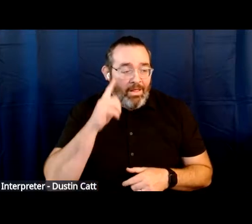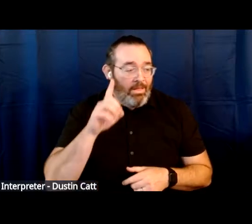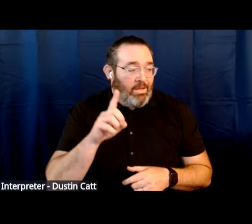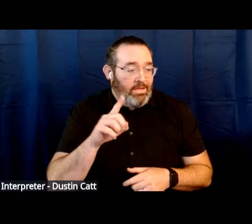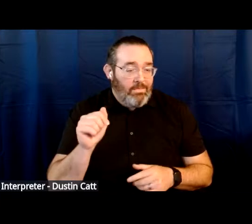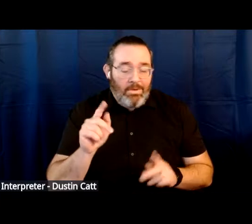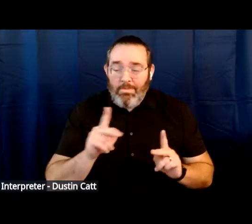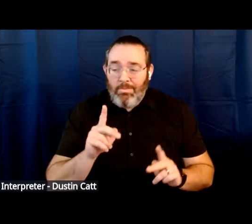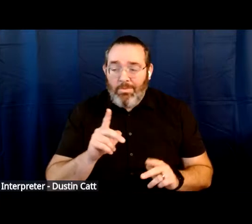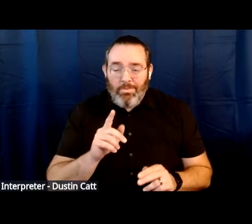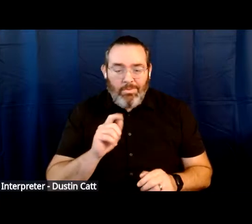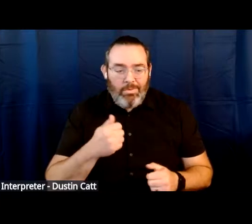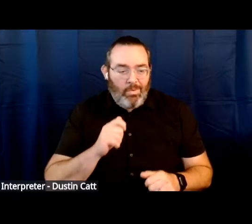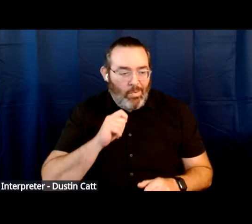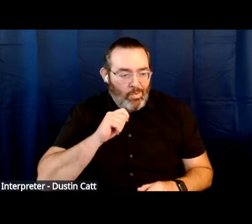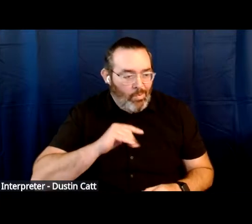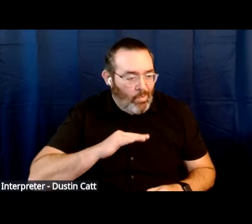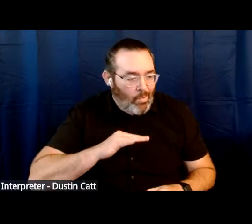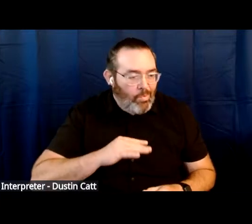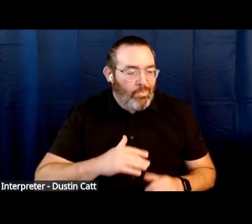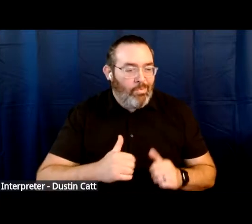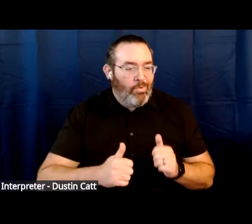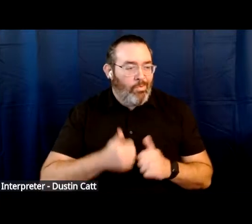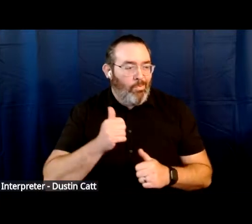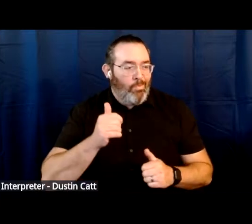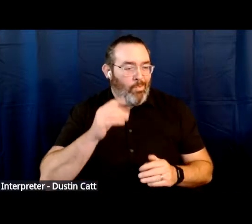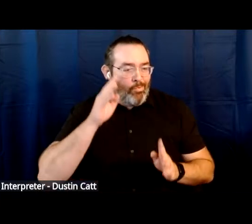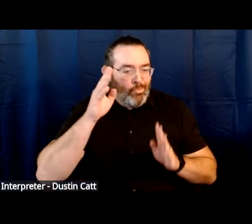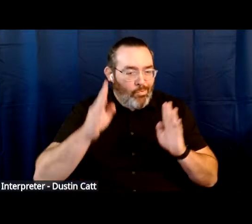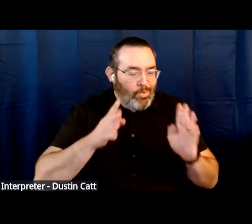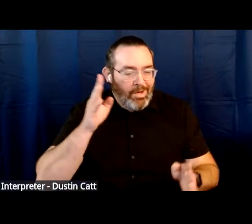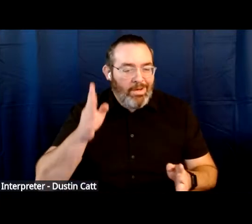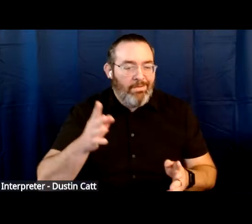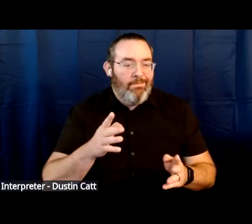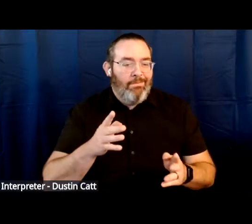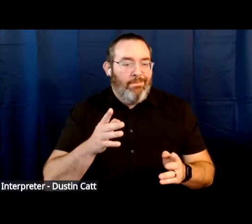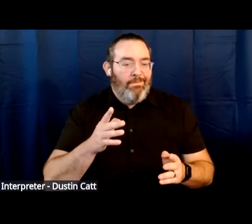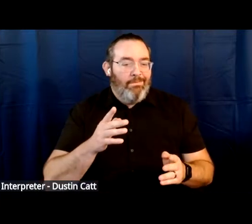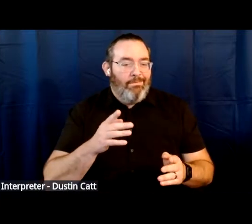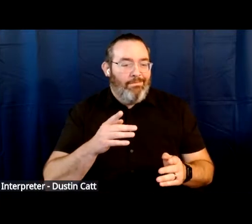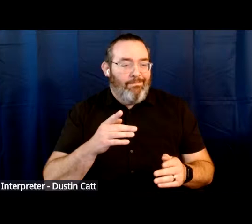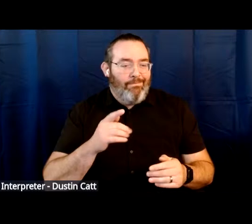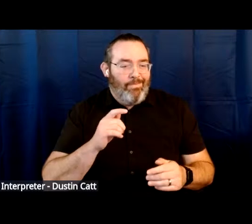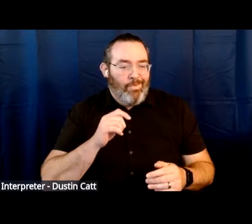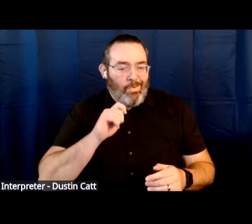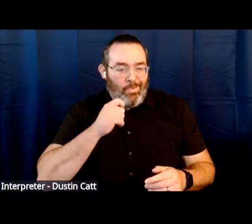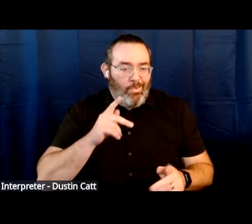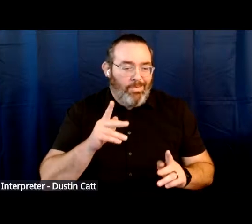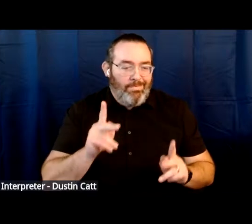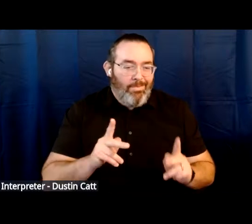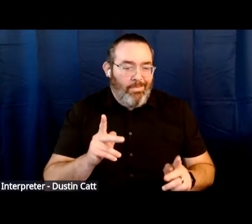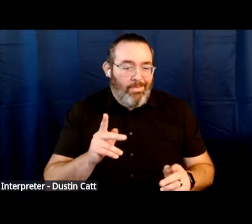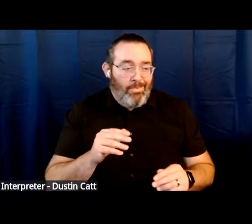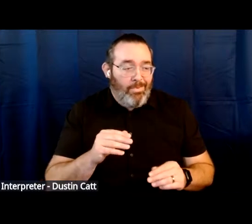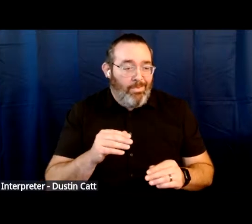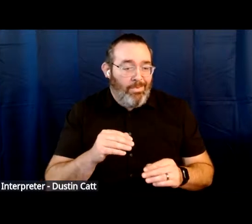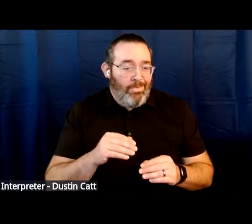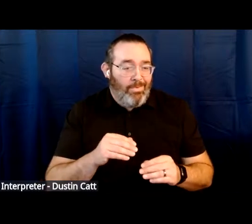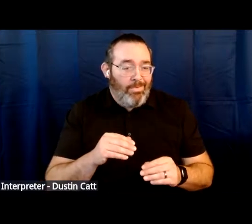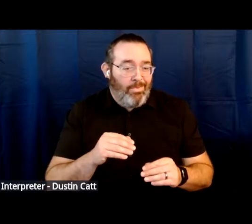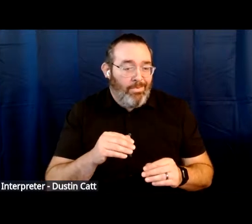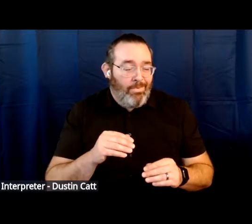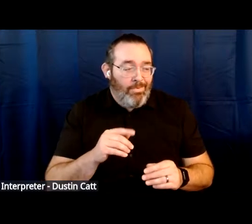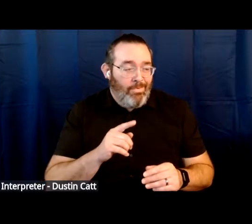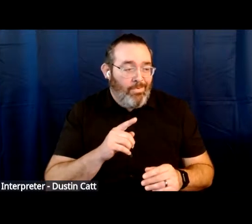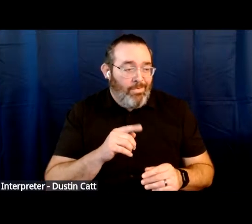most unique, most creative, incredible groups of people I've ever met in my life. And I think that they are doing things above and beyond